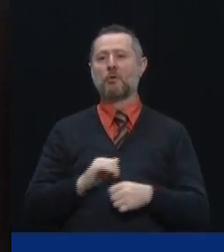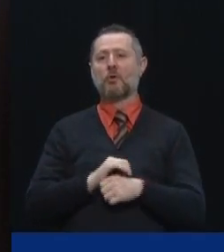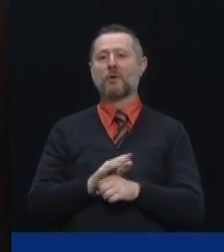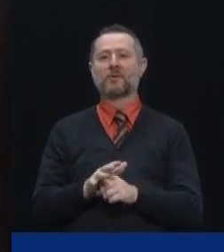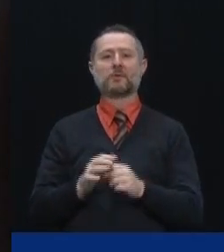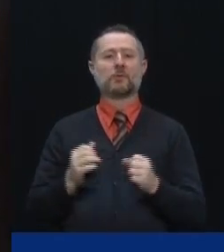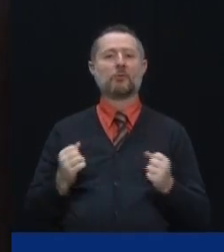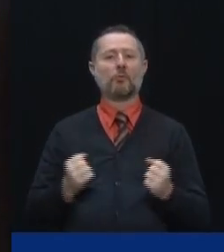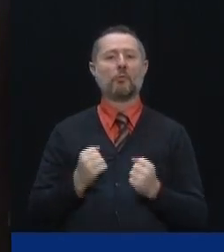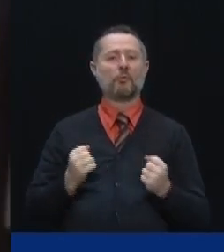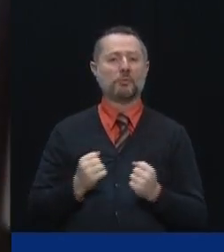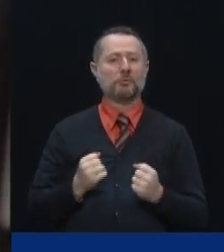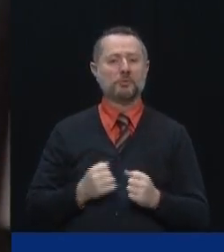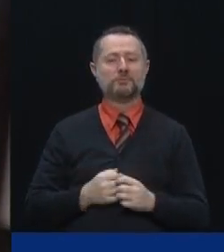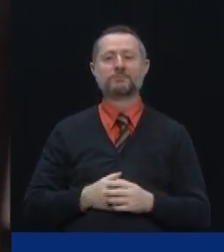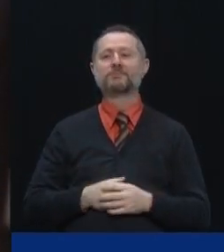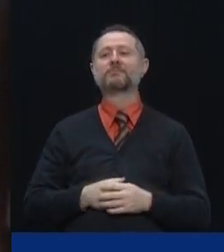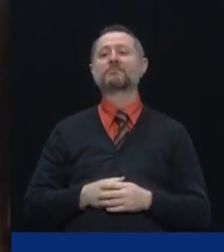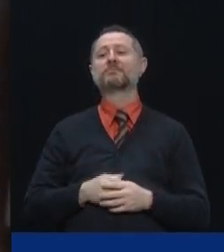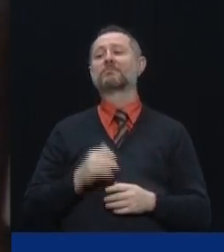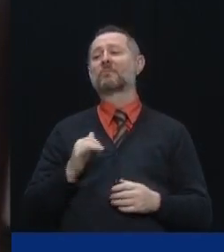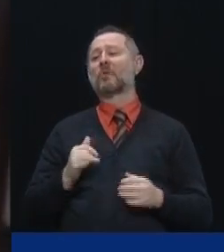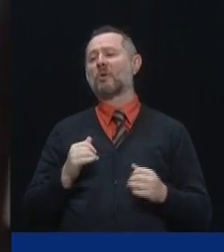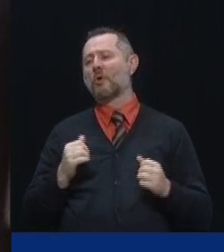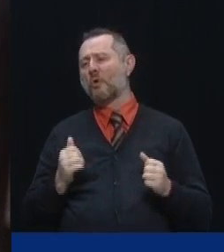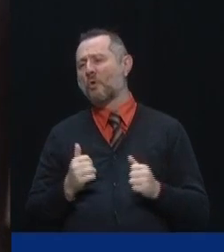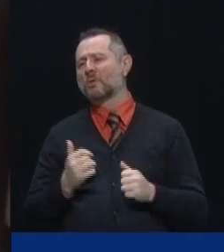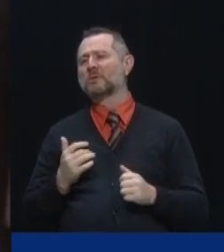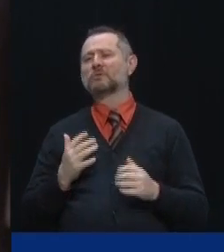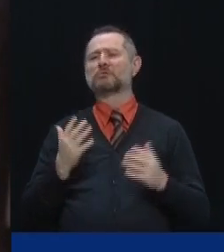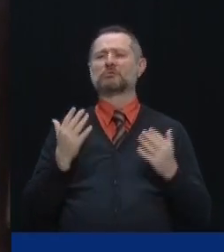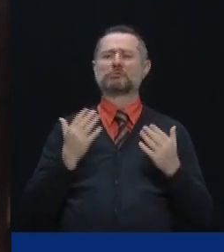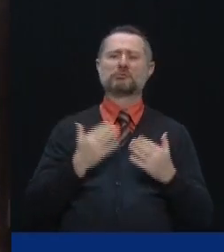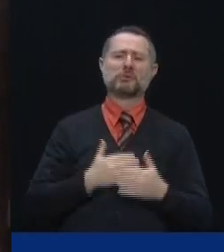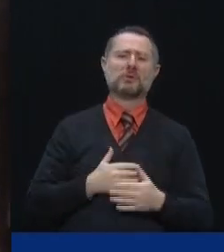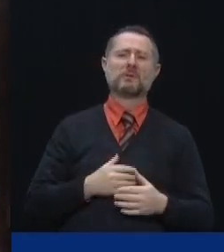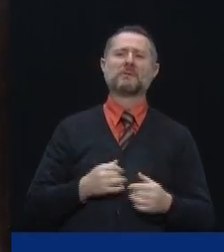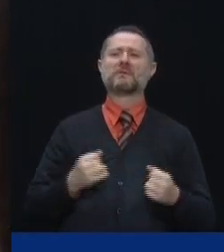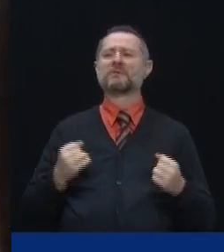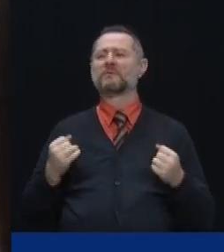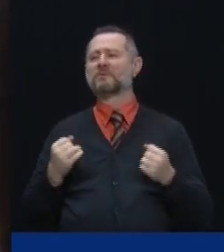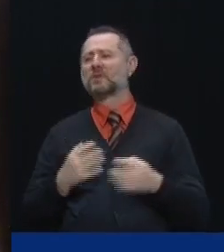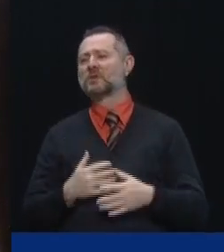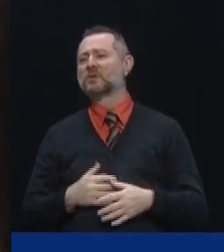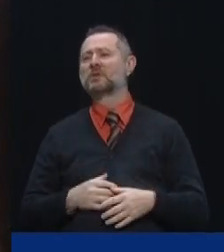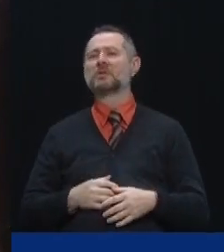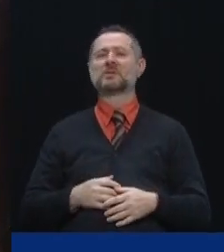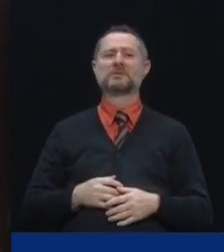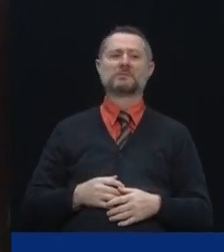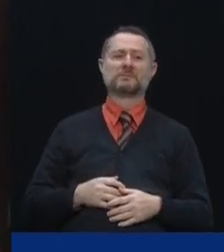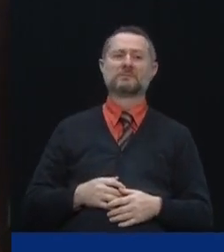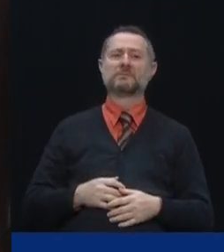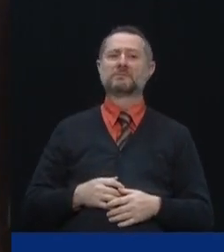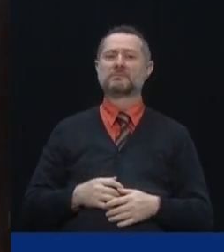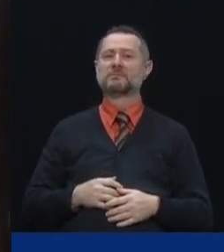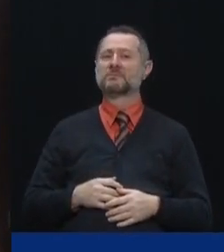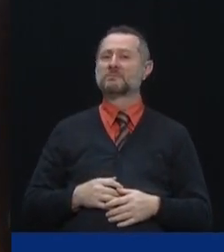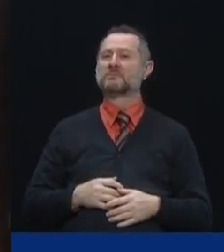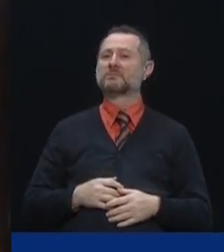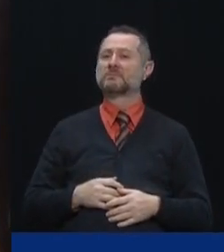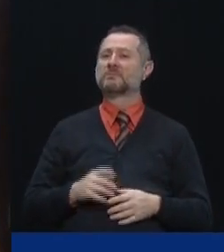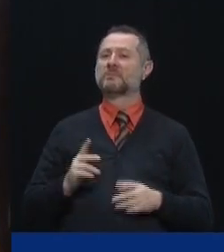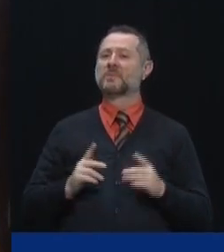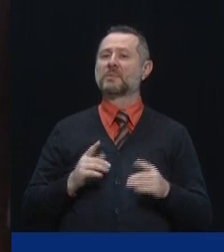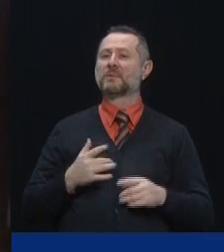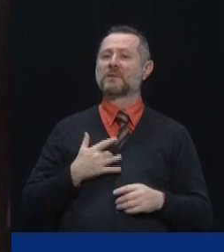the coldest, the darkest, most frightening winter we have ever gone through. People were